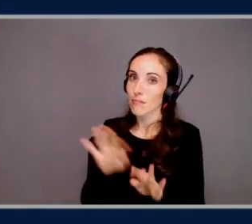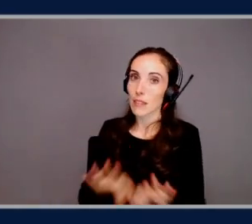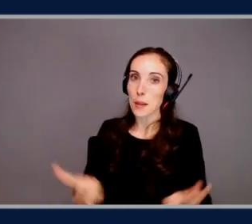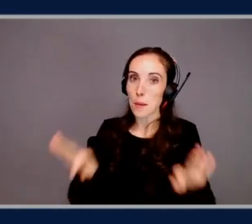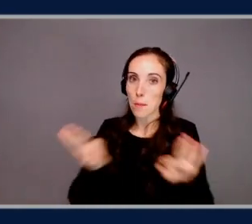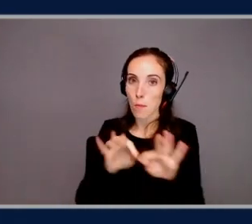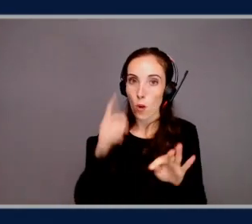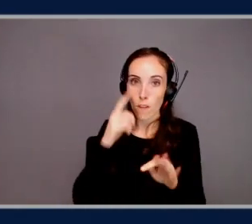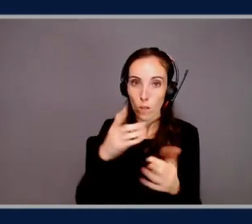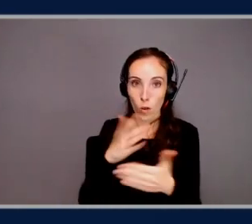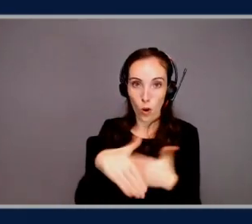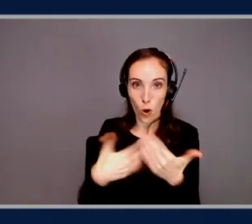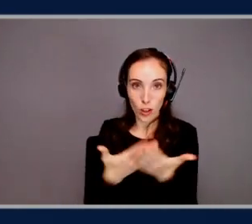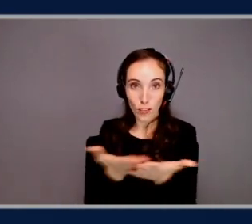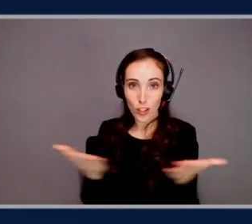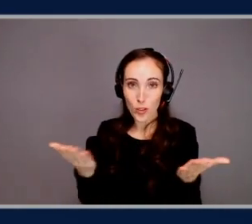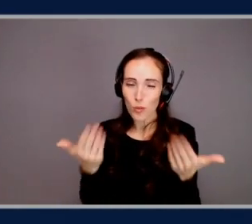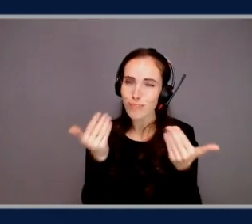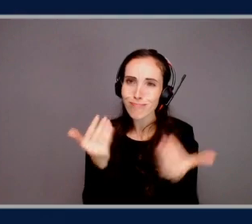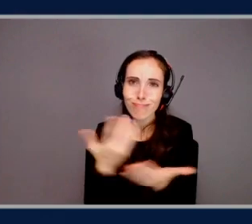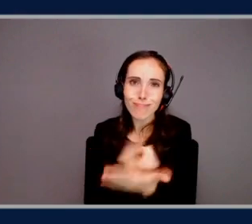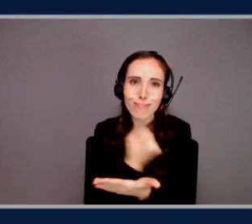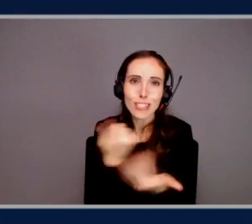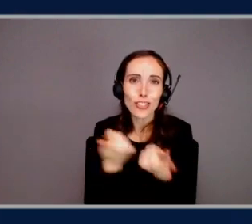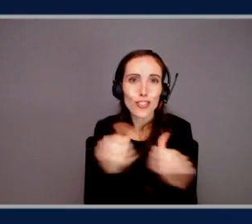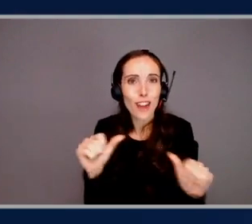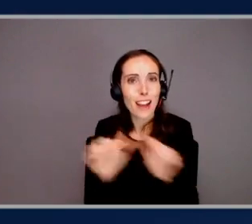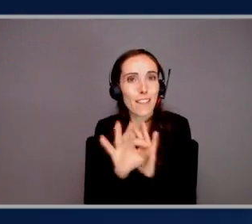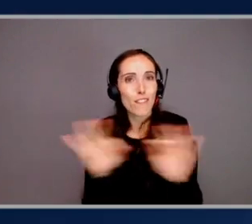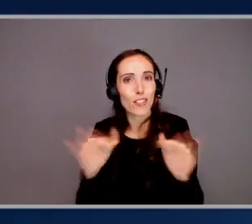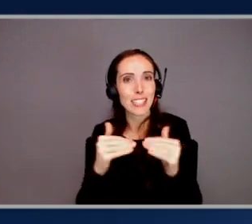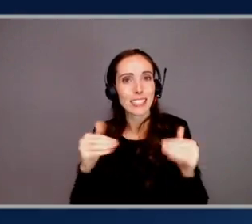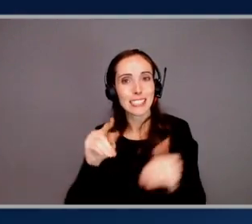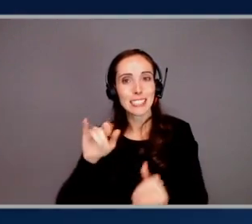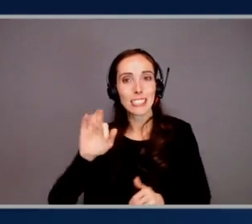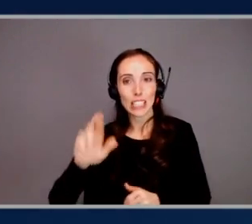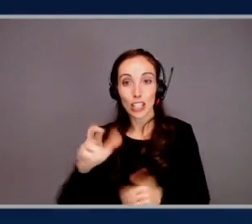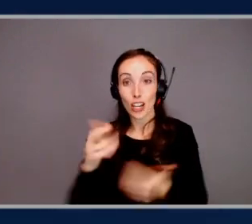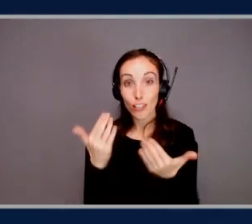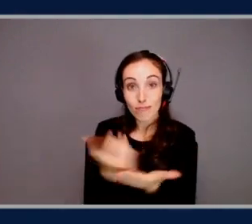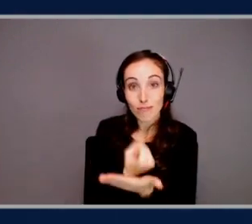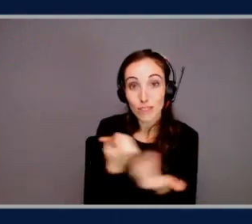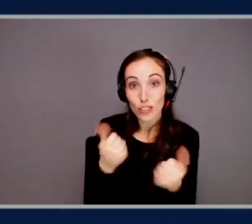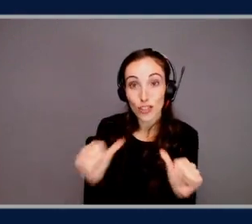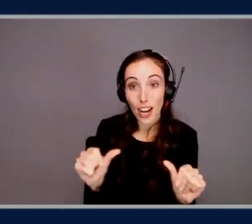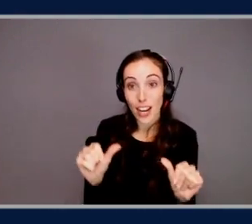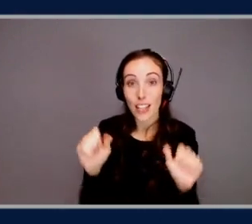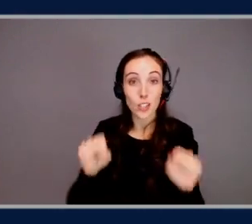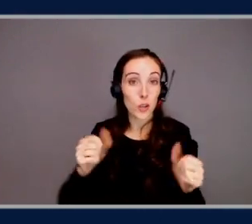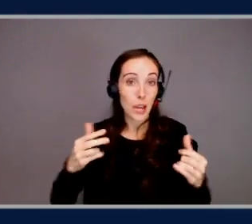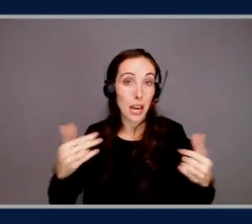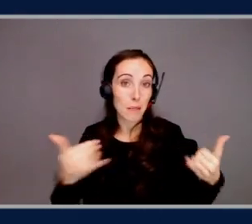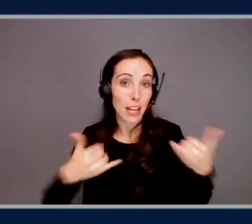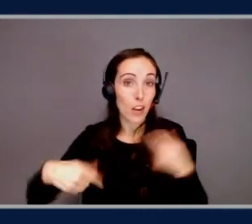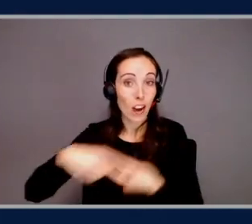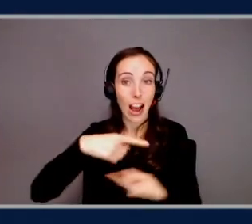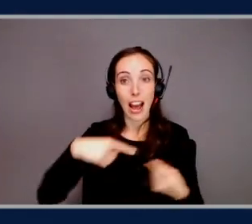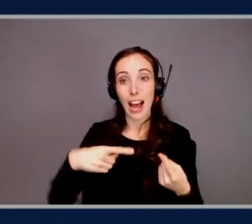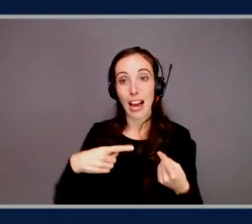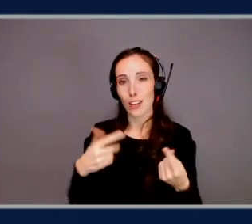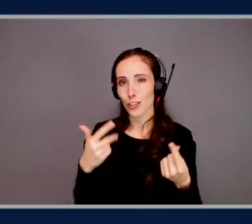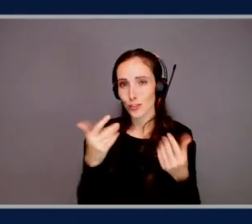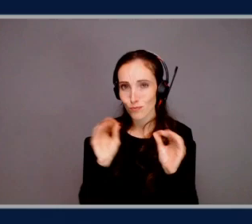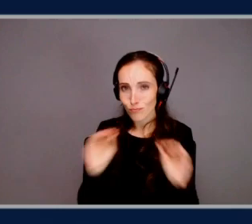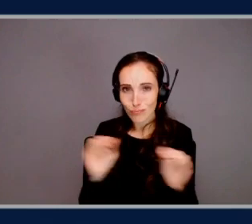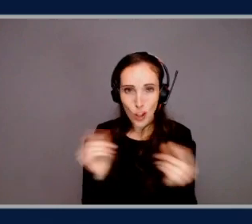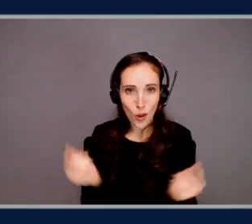Always try the free tier. The free tier, you said it yesterday, is the best tier. Try the free tier. You can play around with it. There's no harm, no foul,